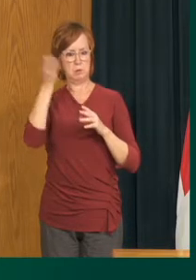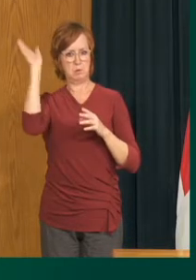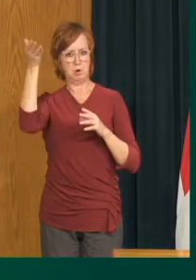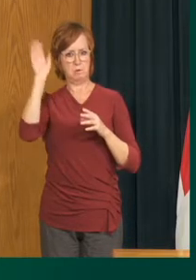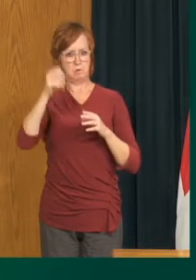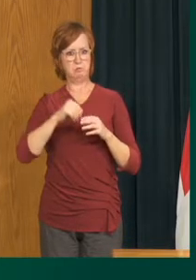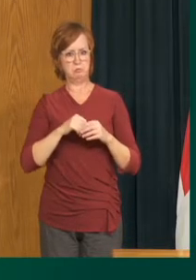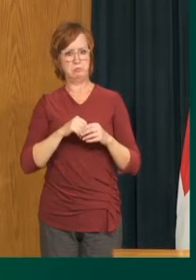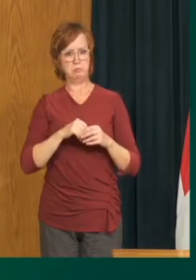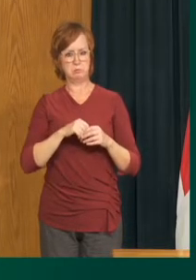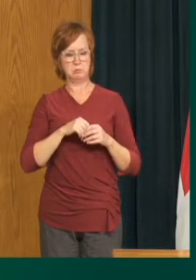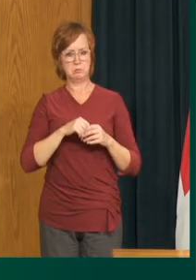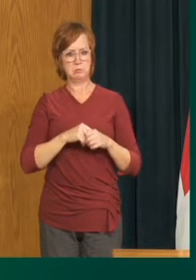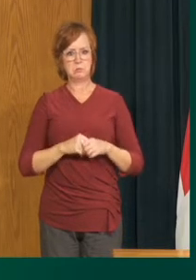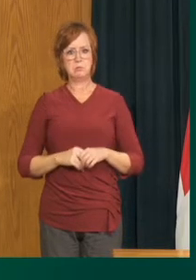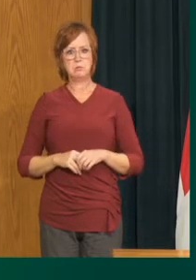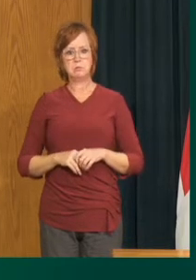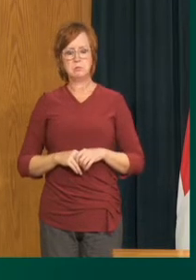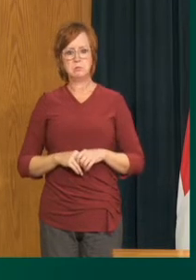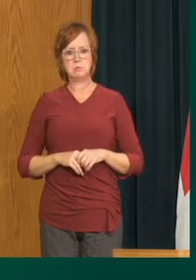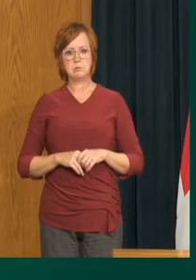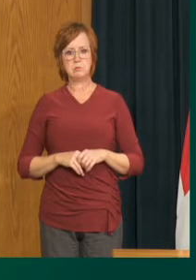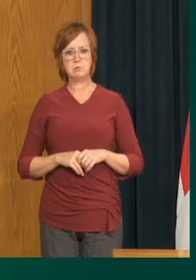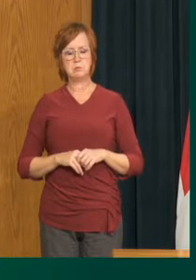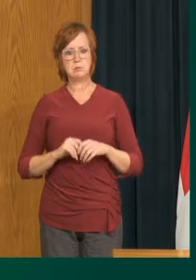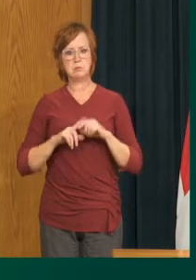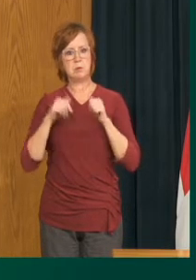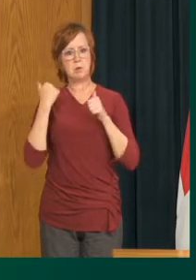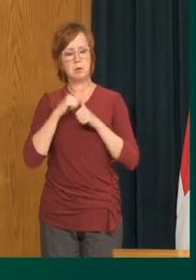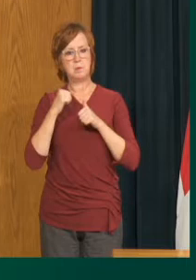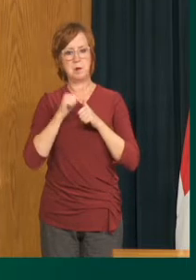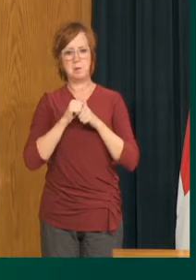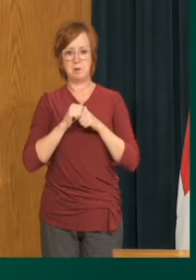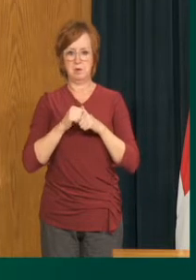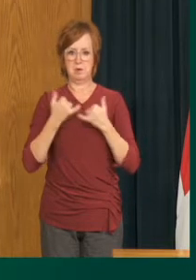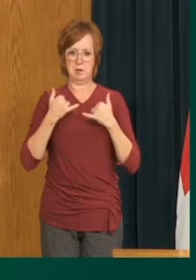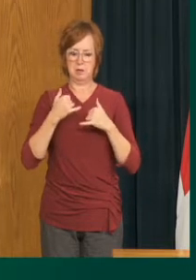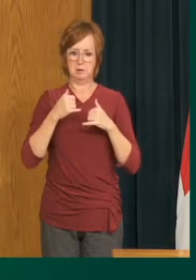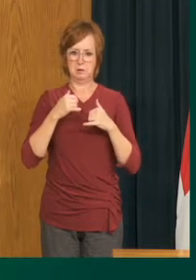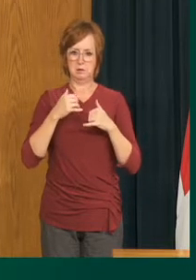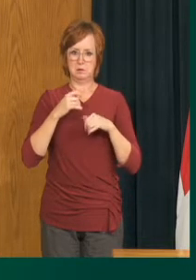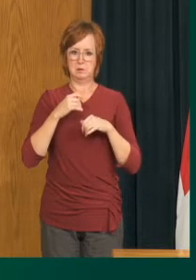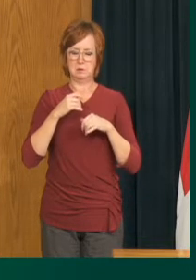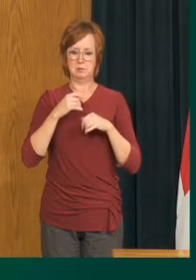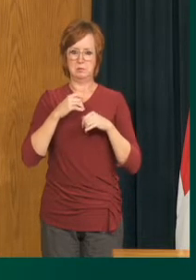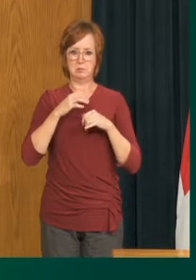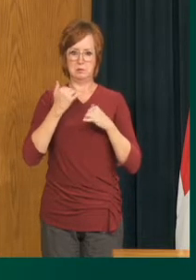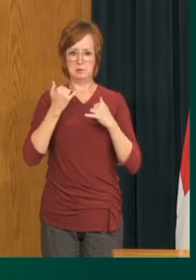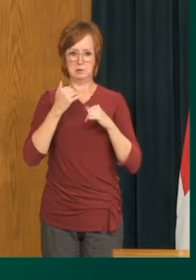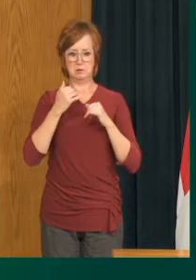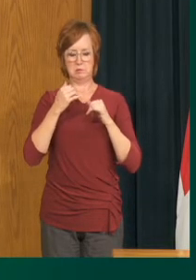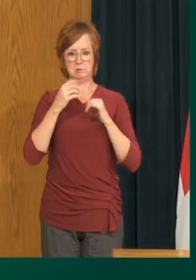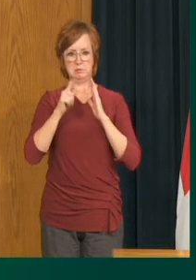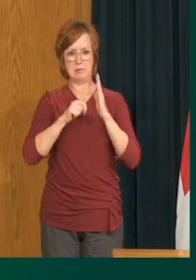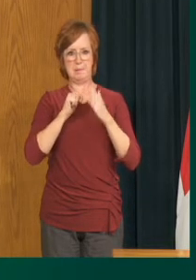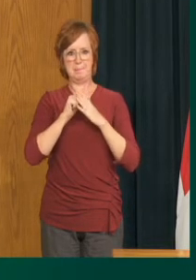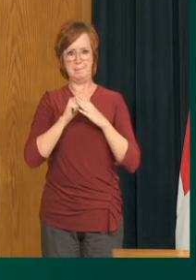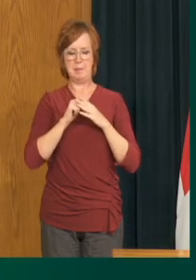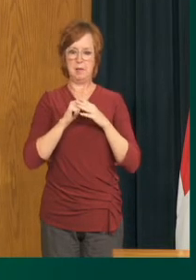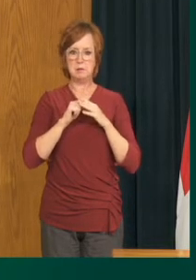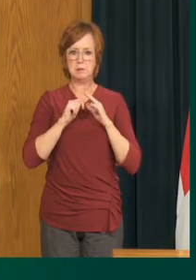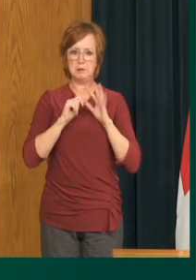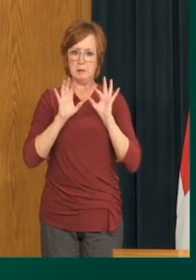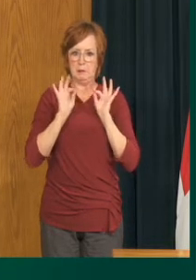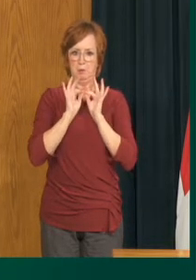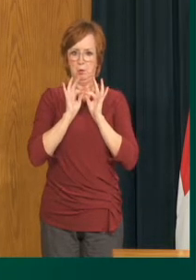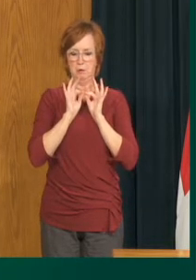we are at a very critical juncture at this point, because again, I have been saying for some time that we have had a